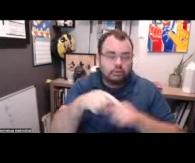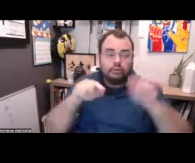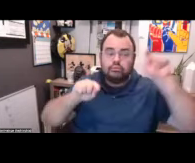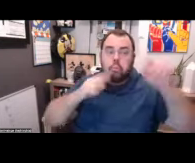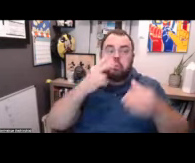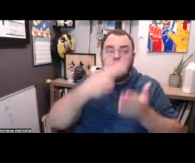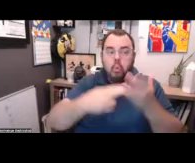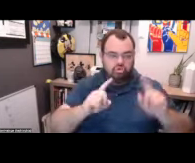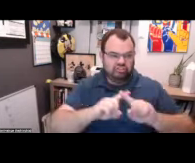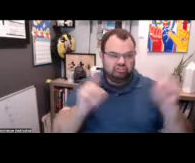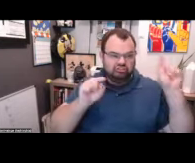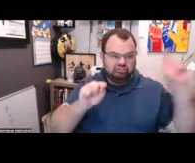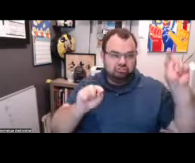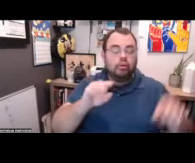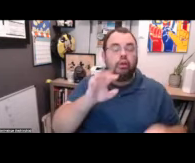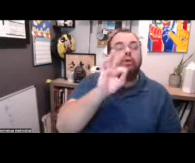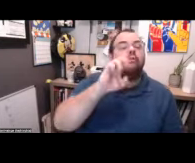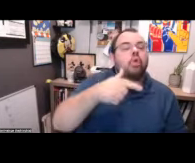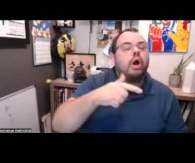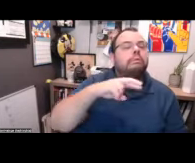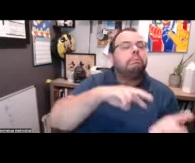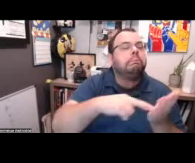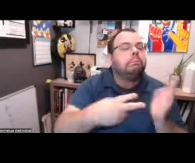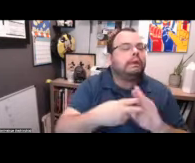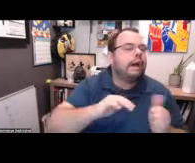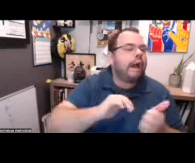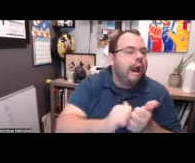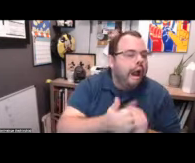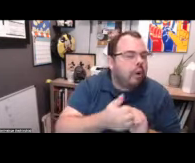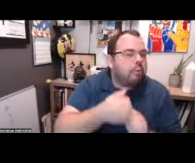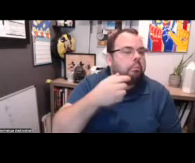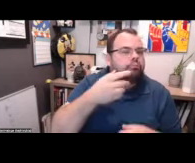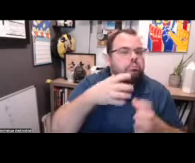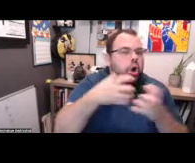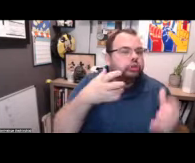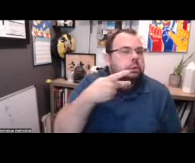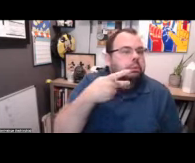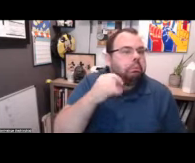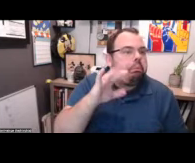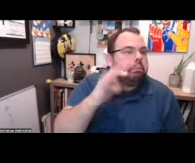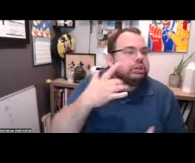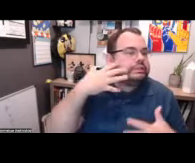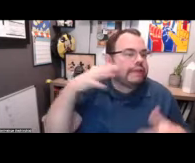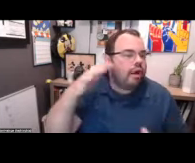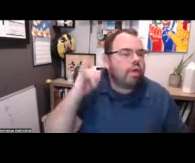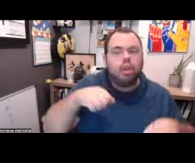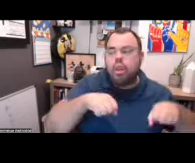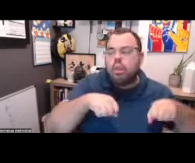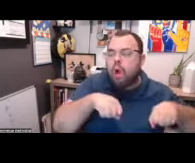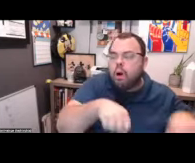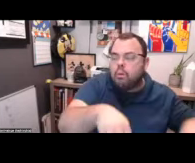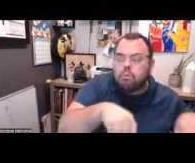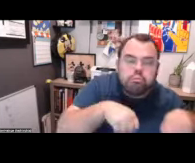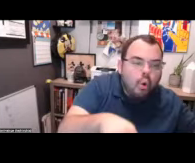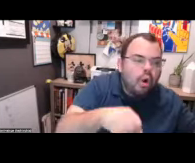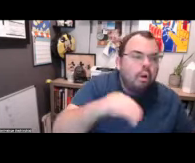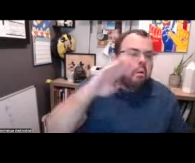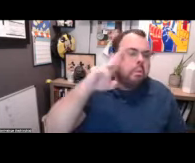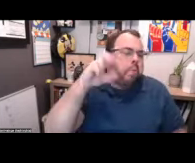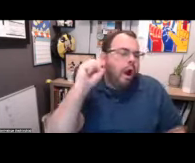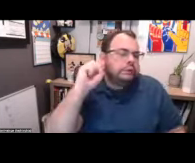and that's also frequencies. They're different, decibels and frequencies. So frequencies is how much